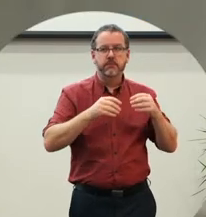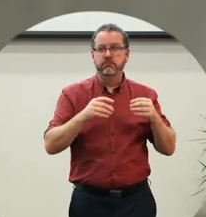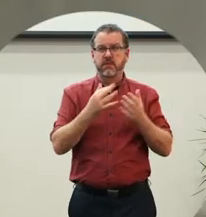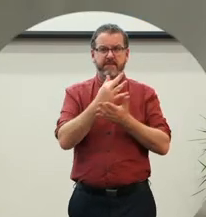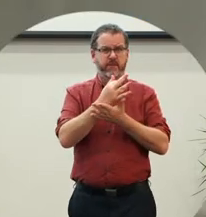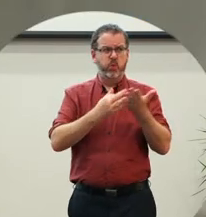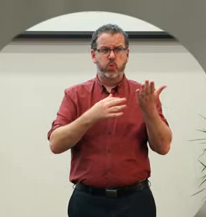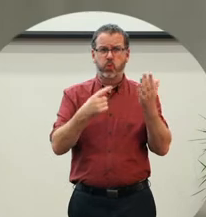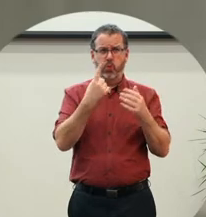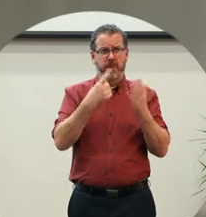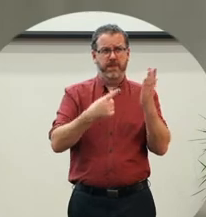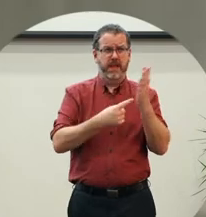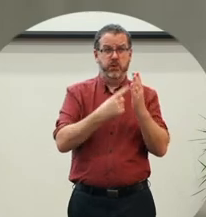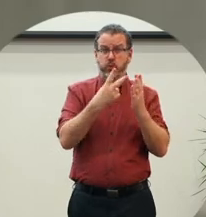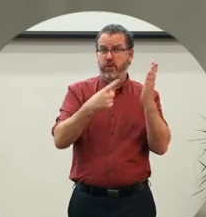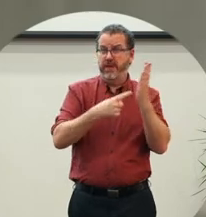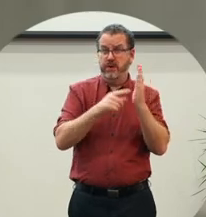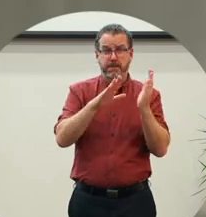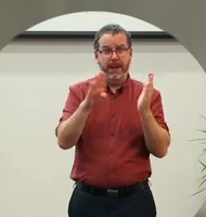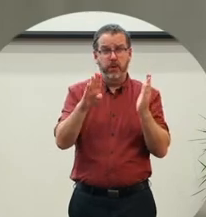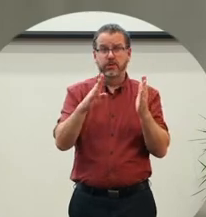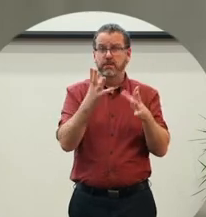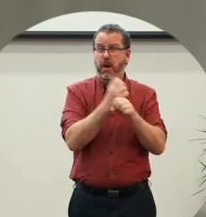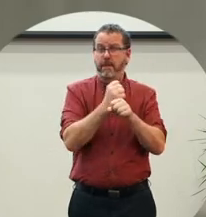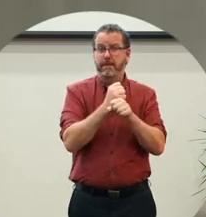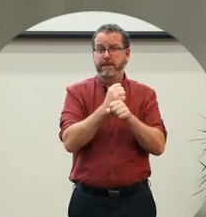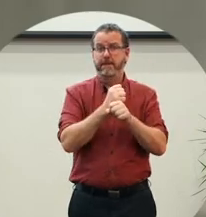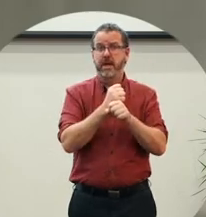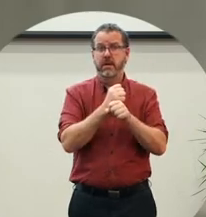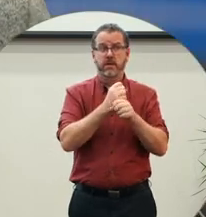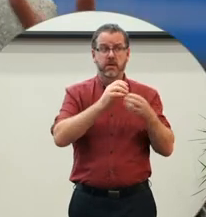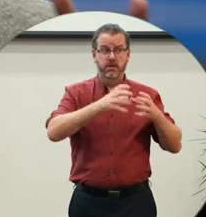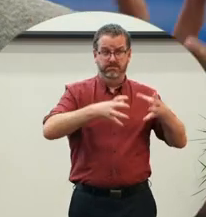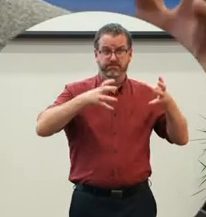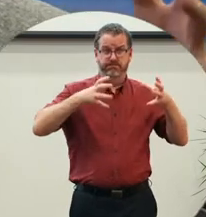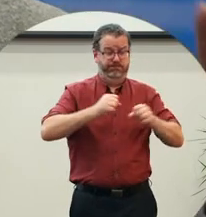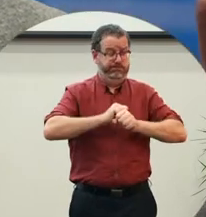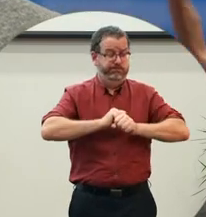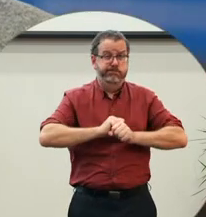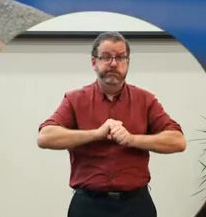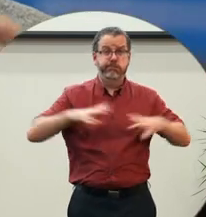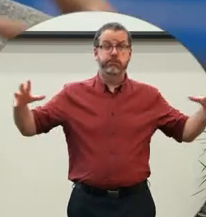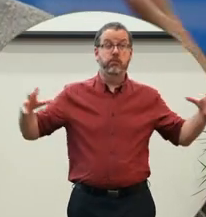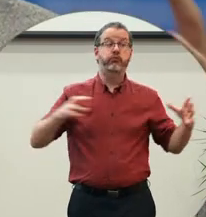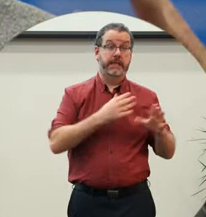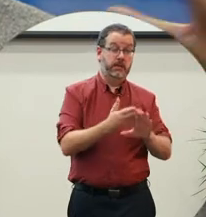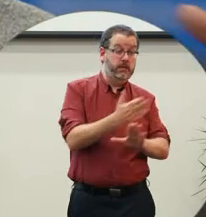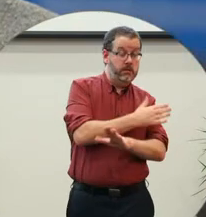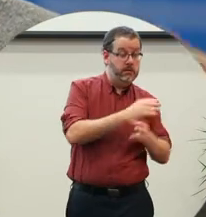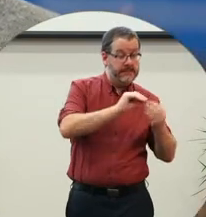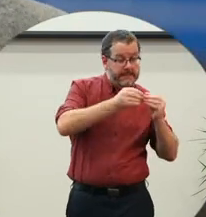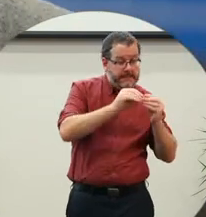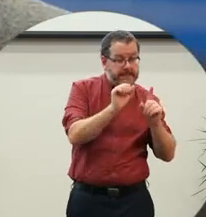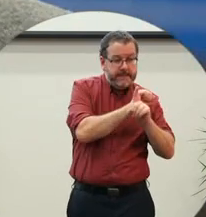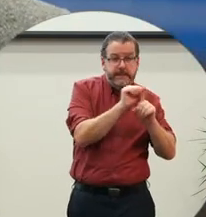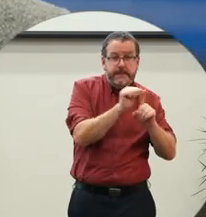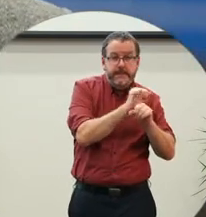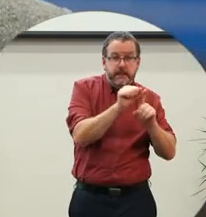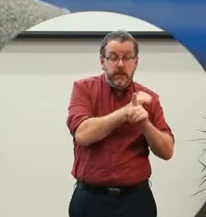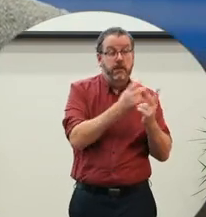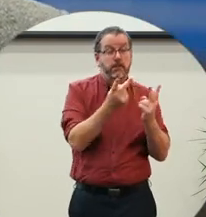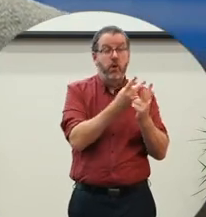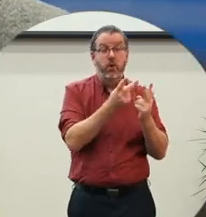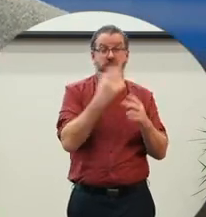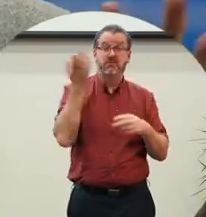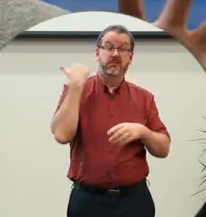yeah, above £1,000, £2,000 in some cases. And it was perfected. Like, it started with the pair of them up in the Iron Mountain